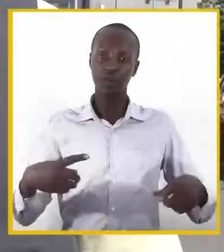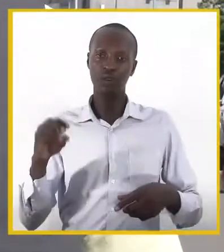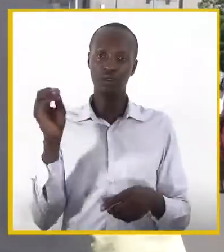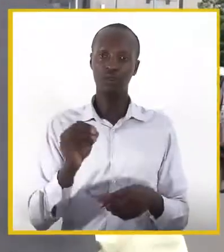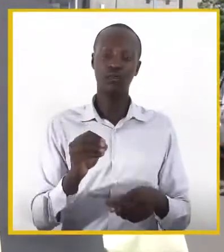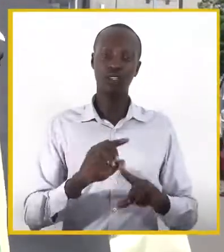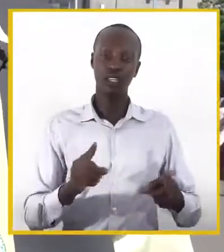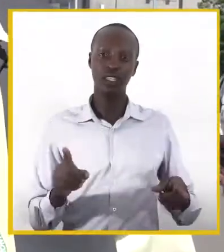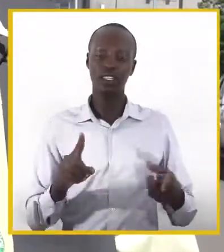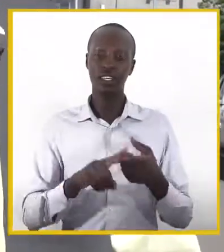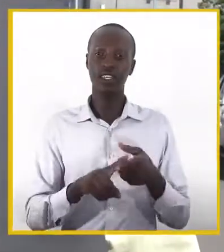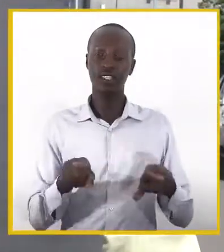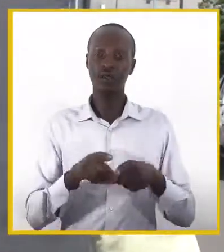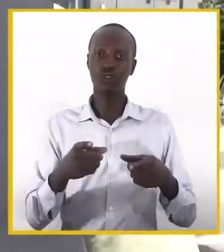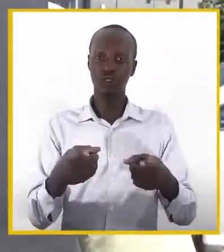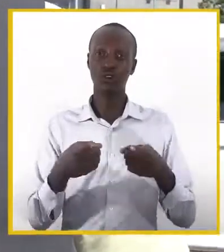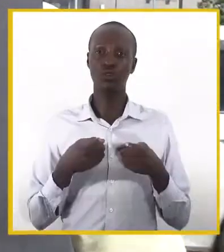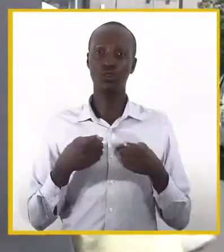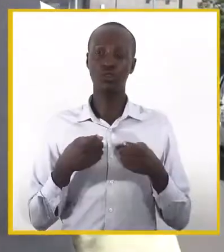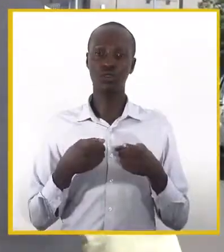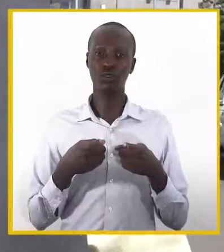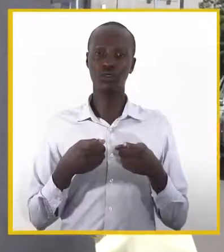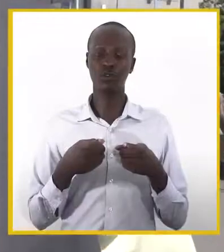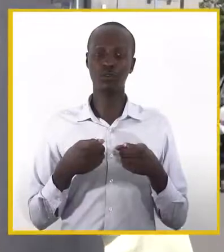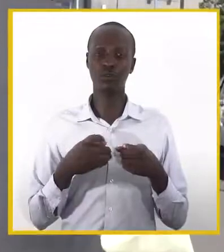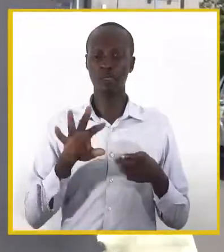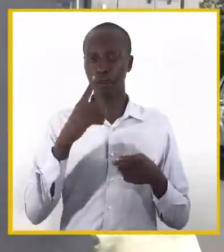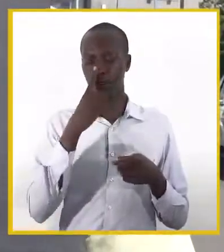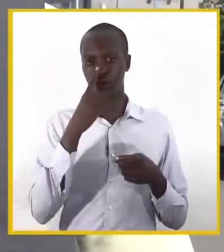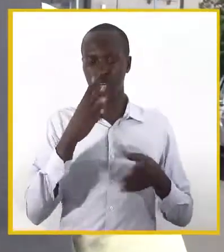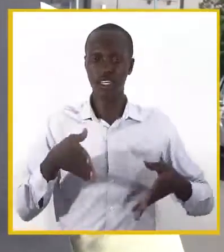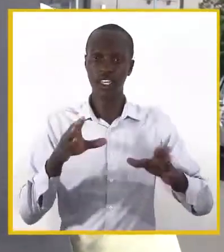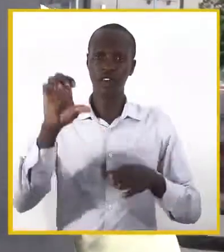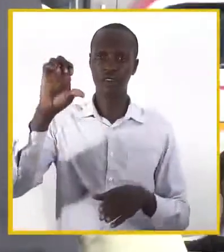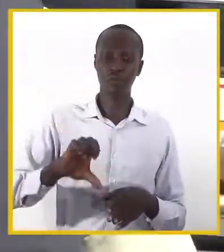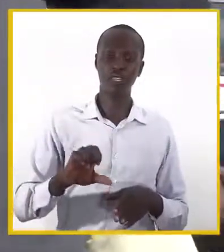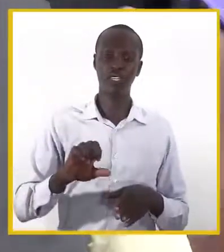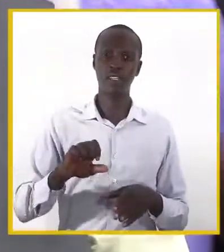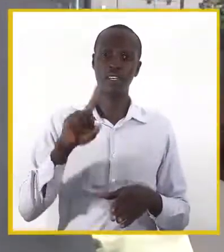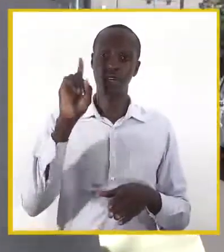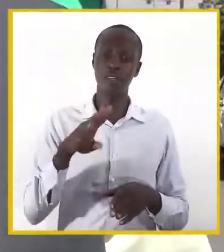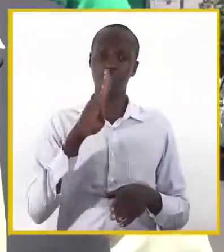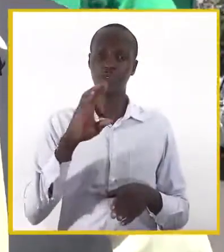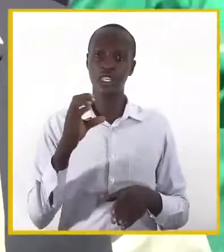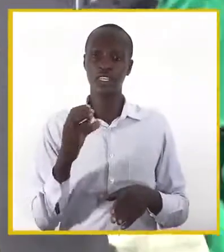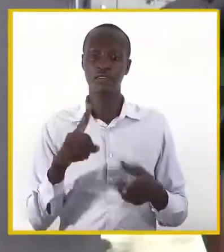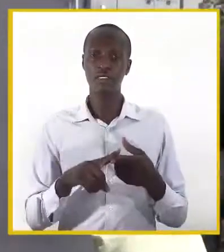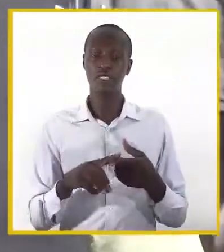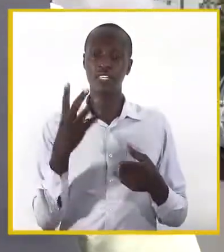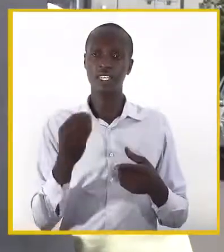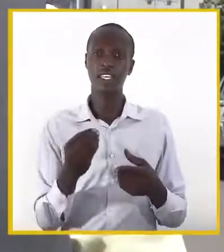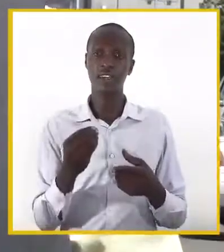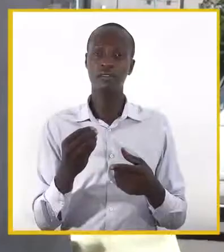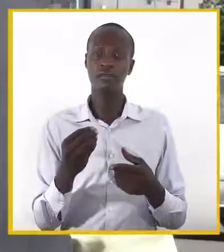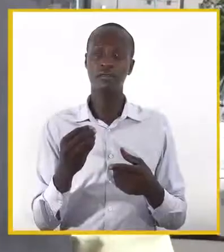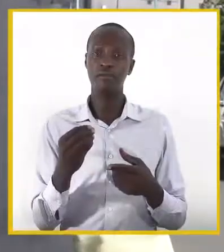treads, and everything is okay. He also is in control of the road. When the road is bad, you're supposed to exercise caution, move at